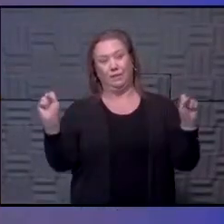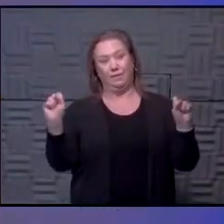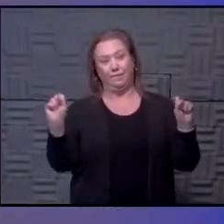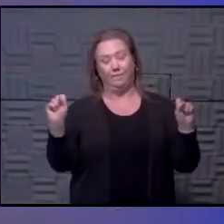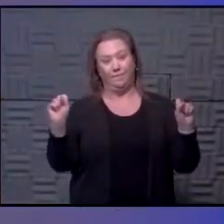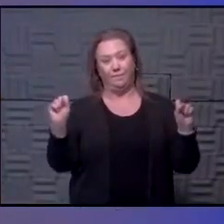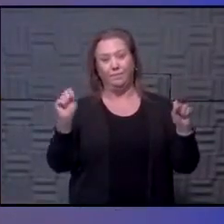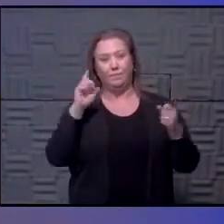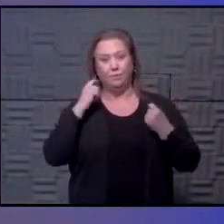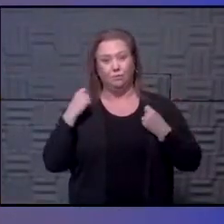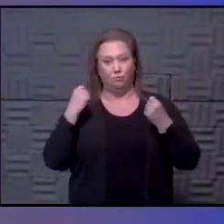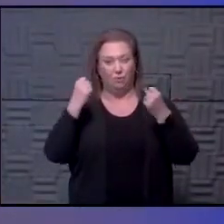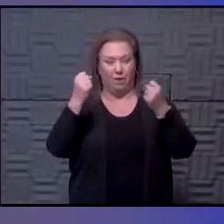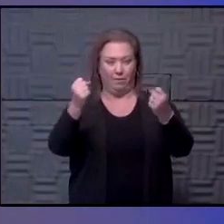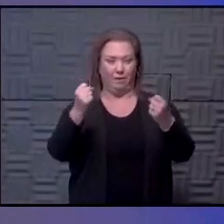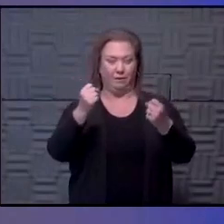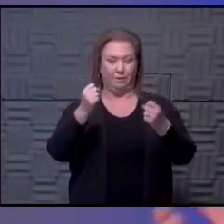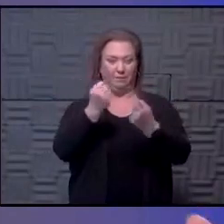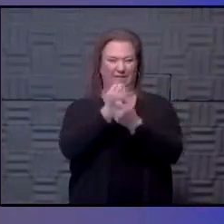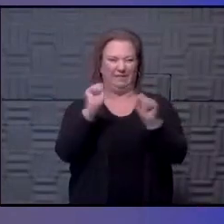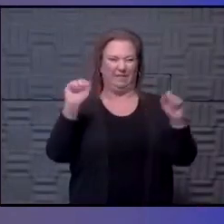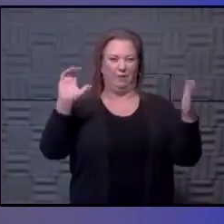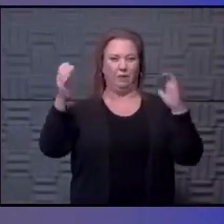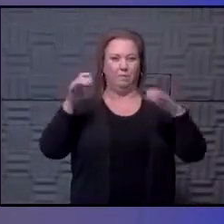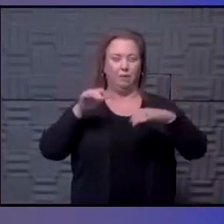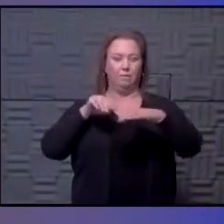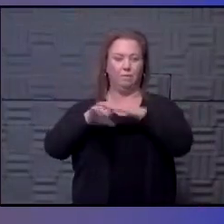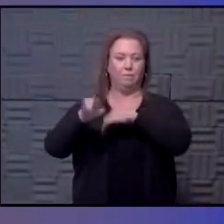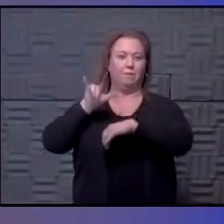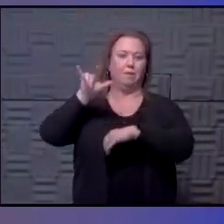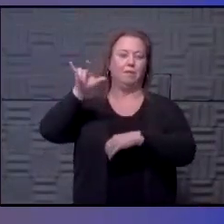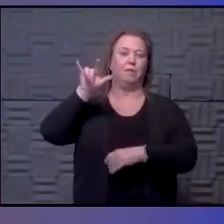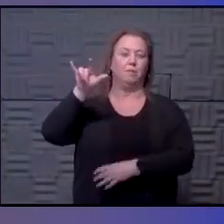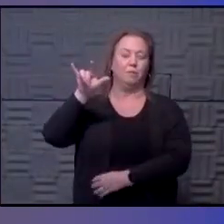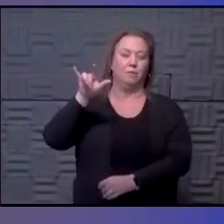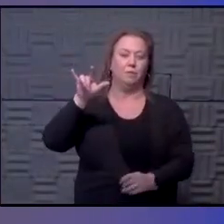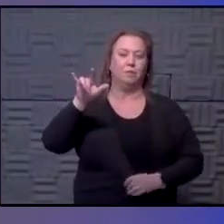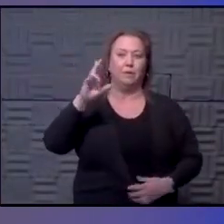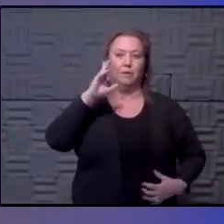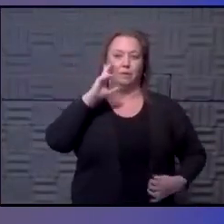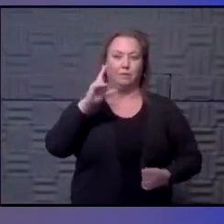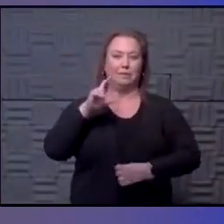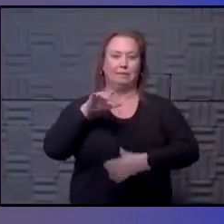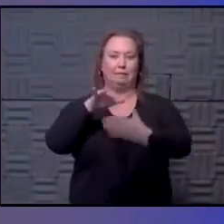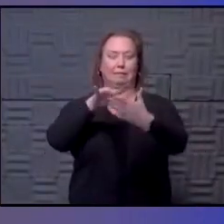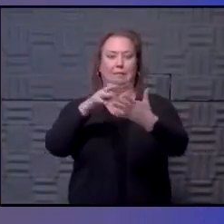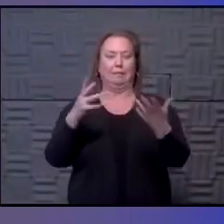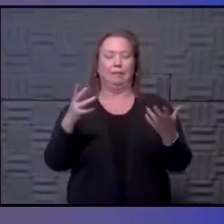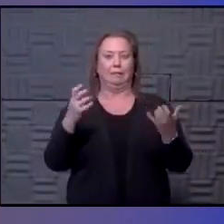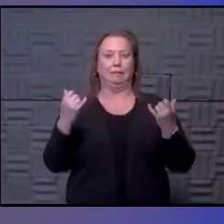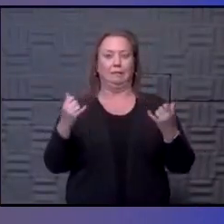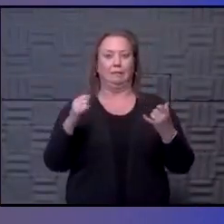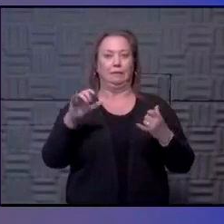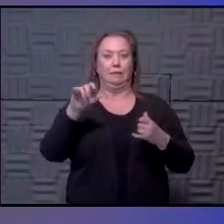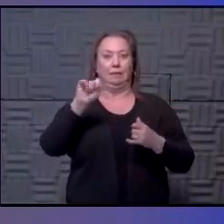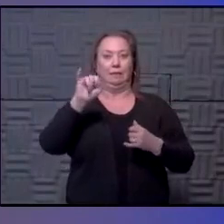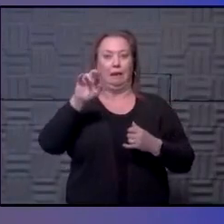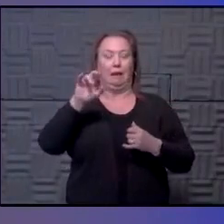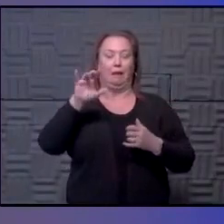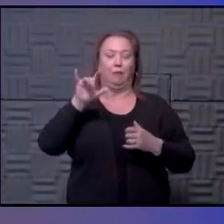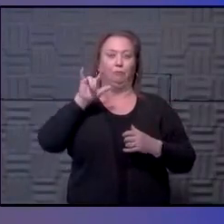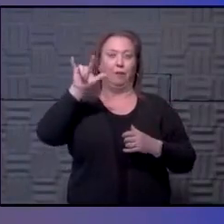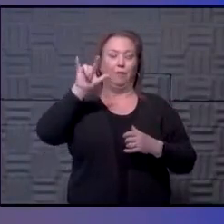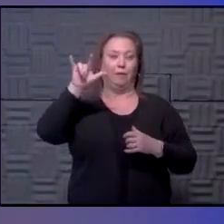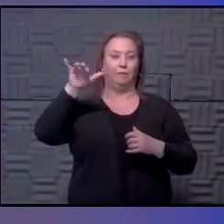that driving is probably safer than going into the airport, although we've seen studies that suggest that airline